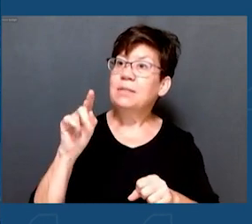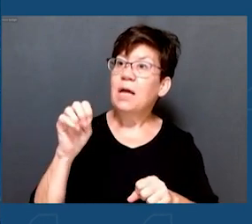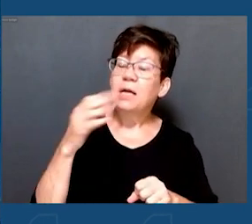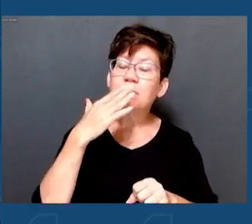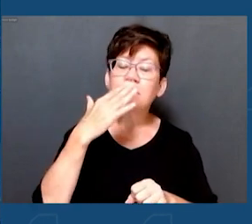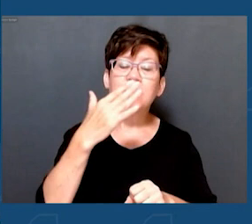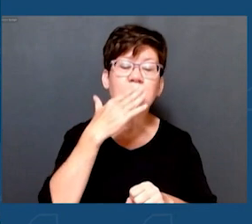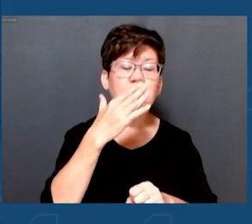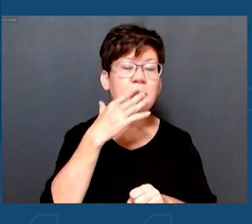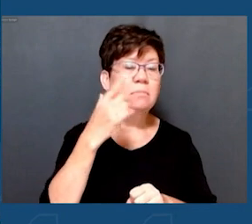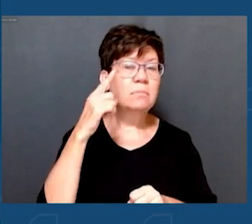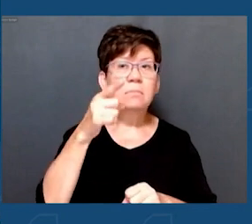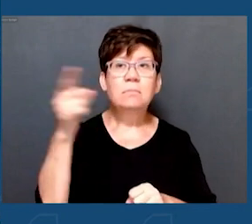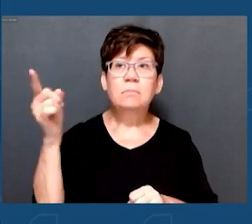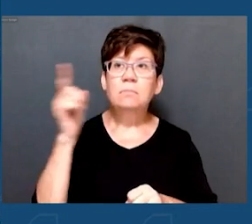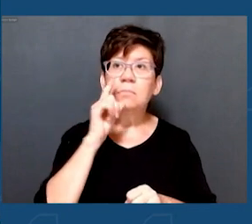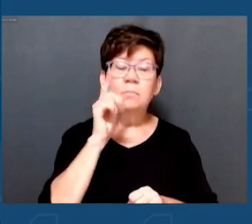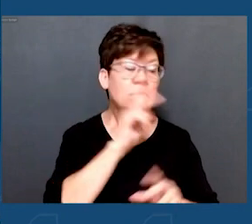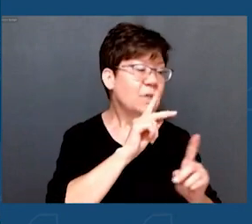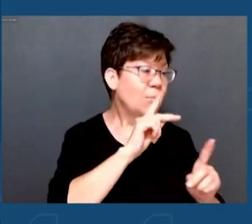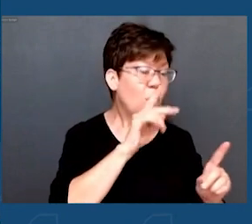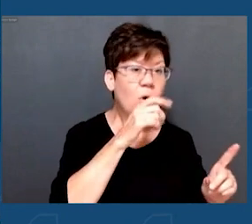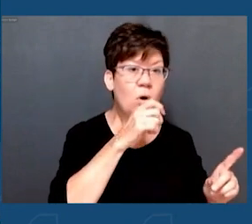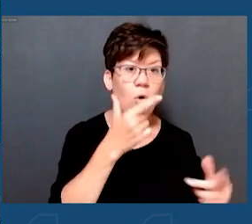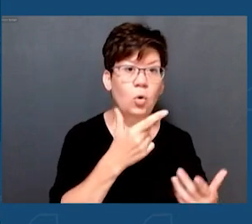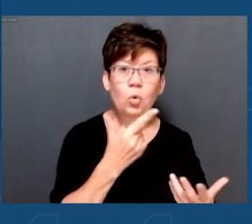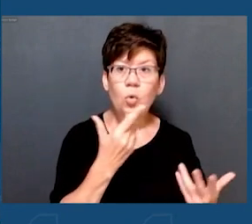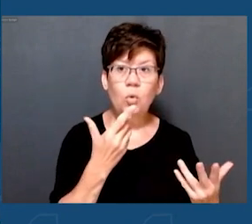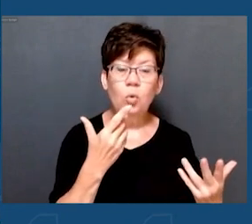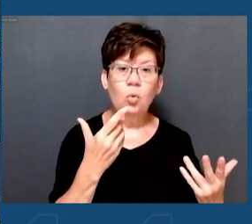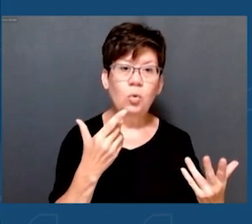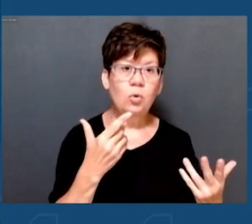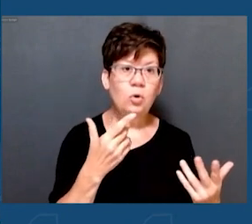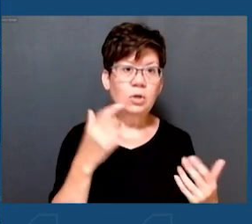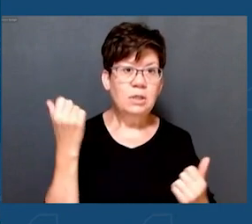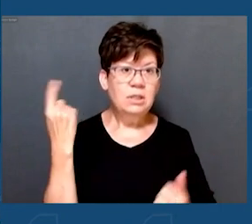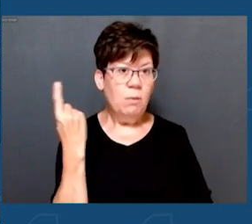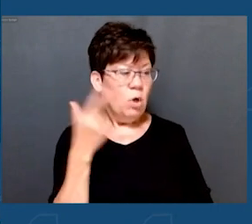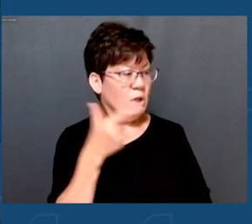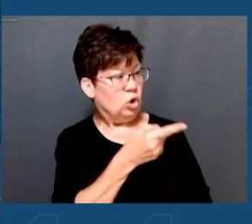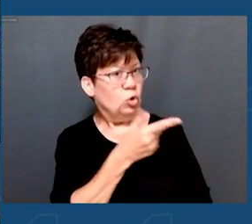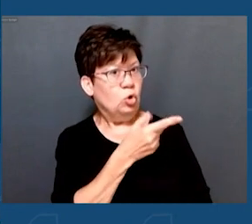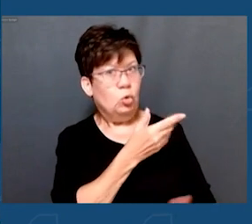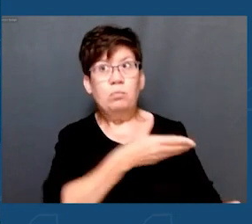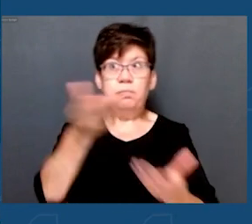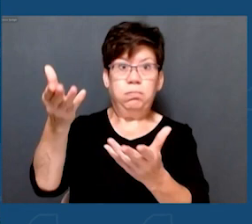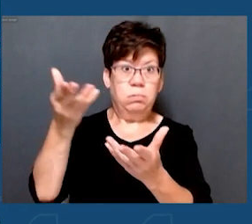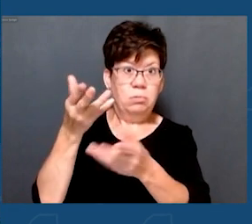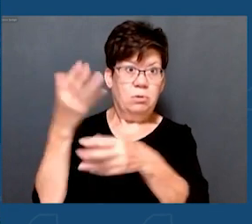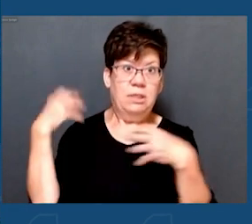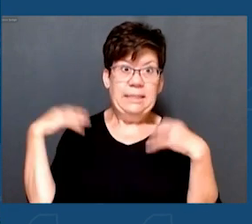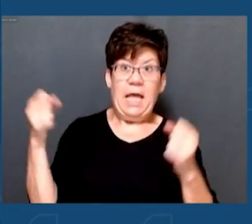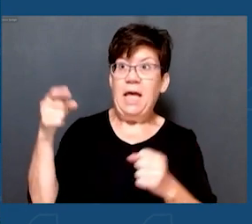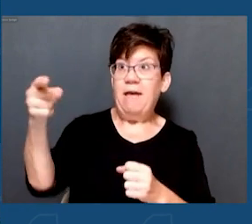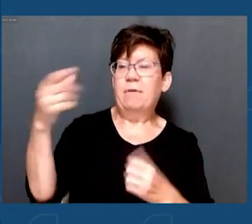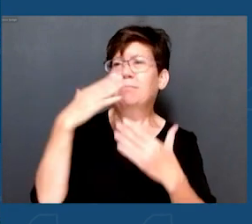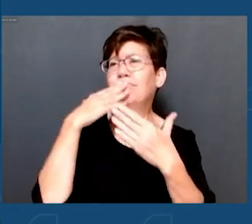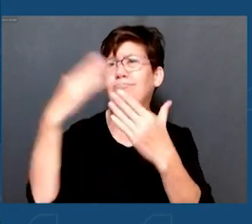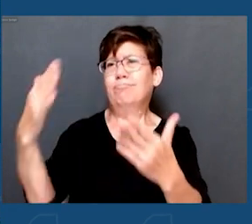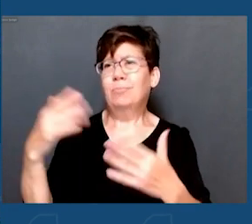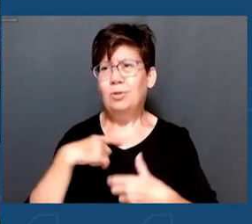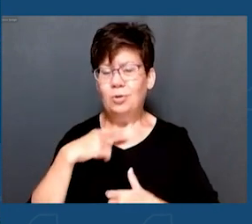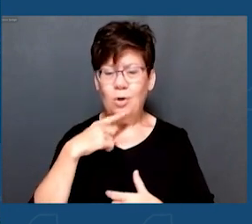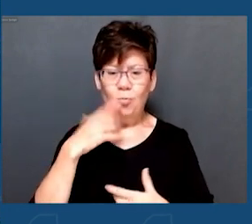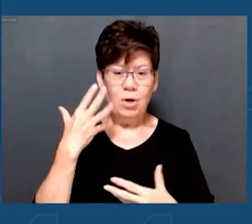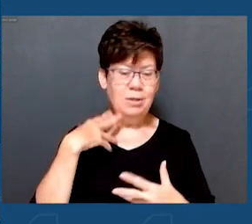are victims of shootings in our own community right here. So to them, I give a special shout out on this day, all the